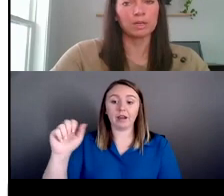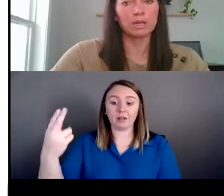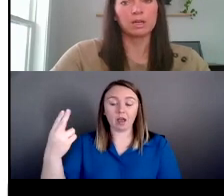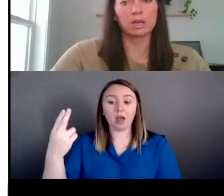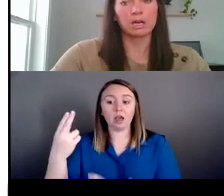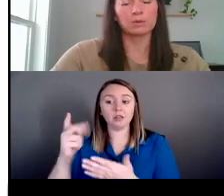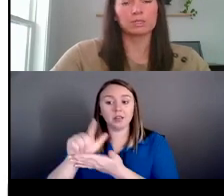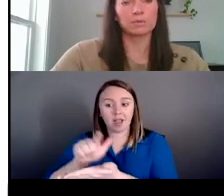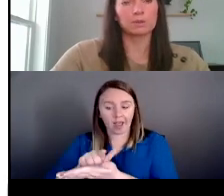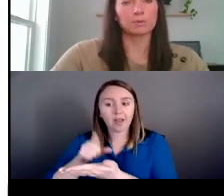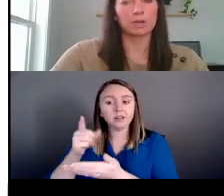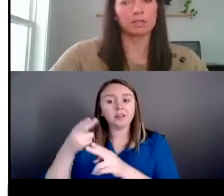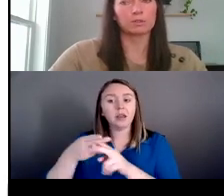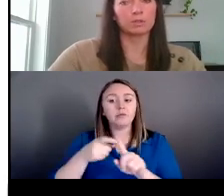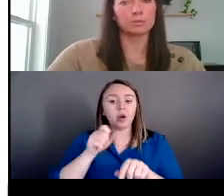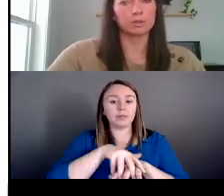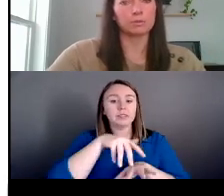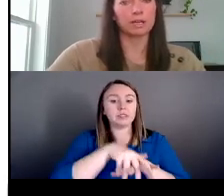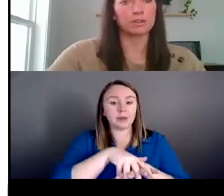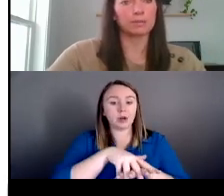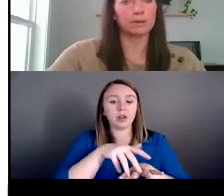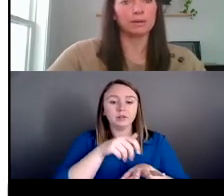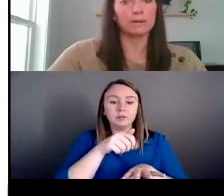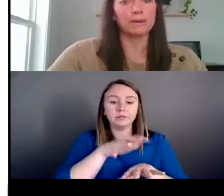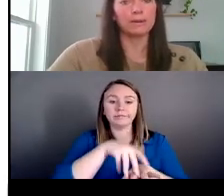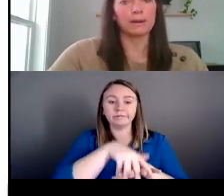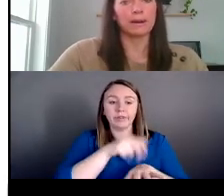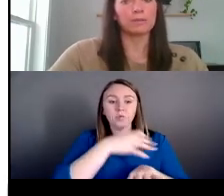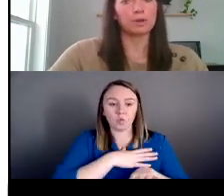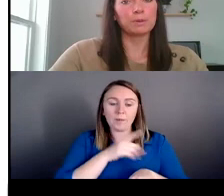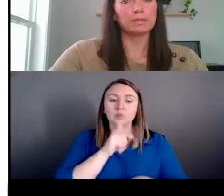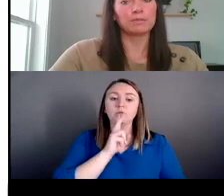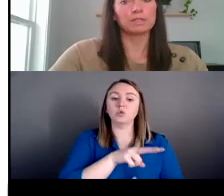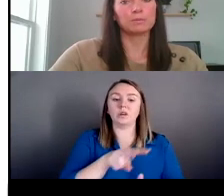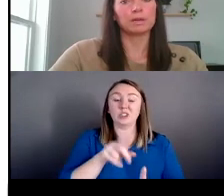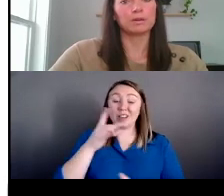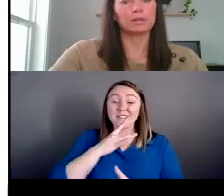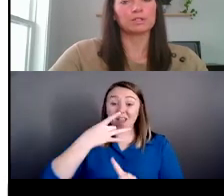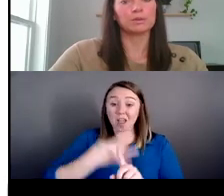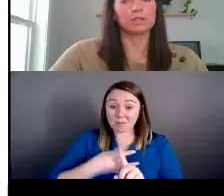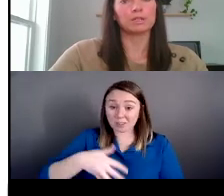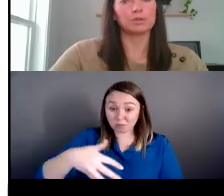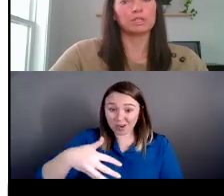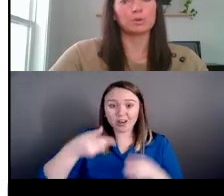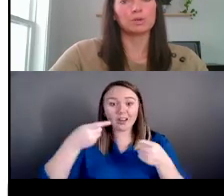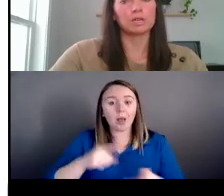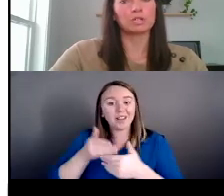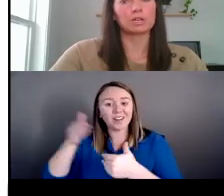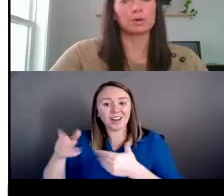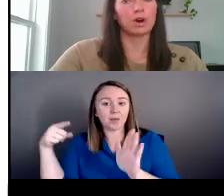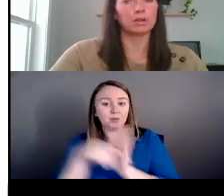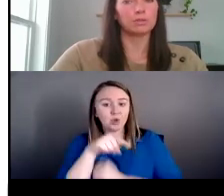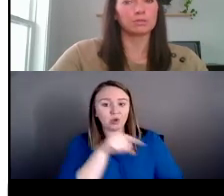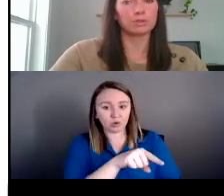woman who was 8 months pregnant when she was murdered by her neighbor. And the purpose of this bill is to increase